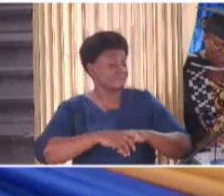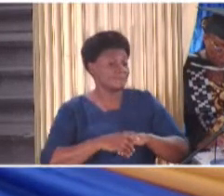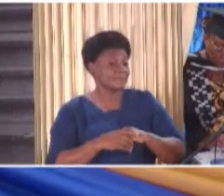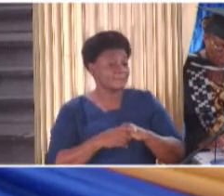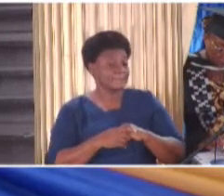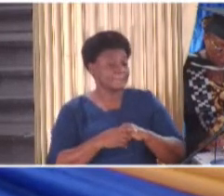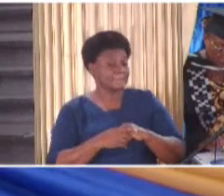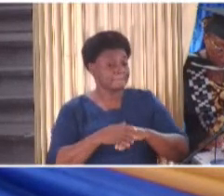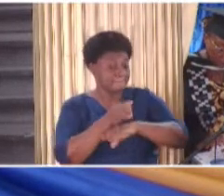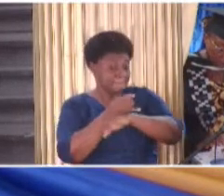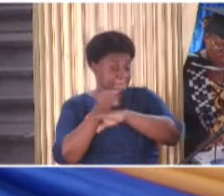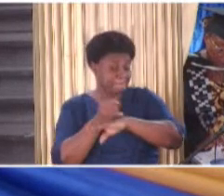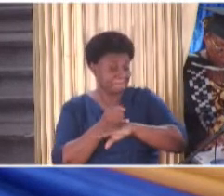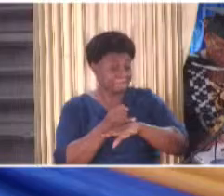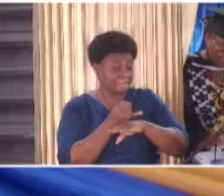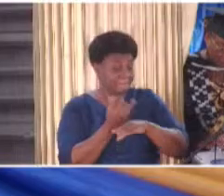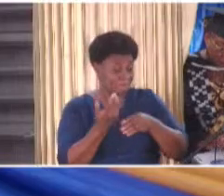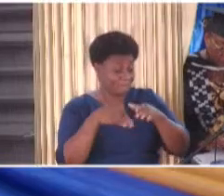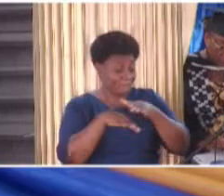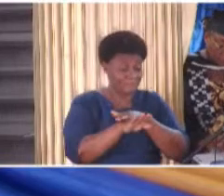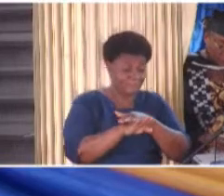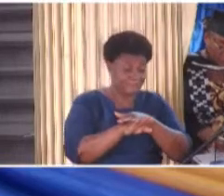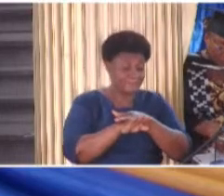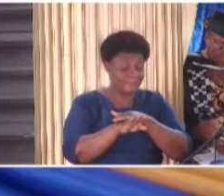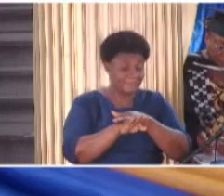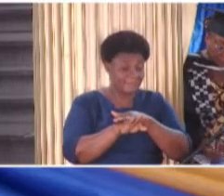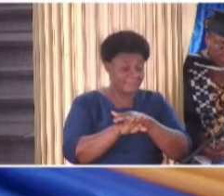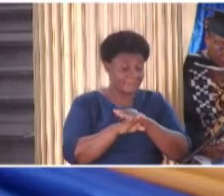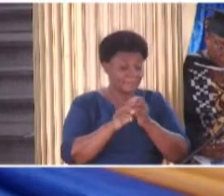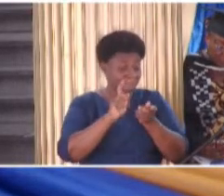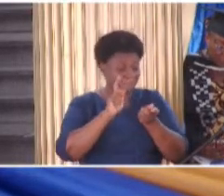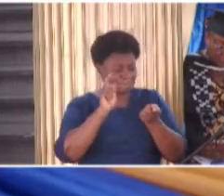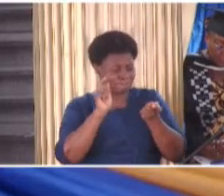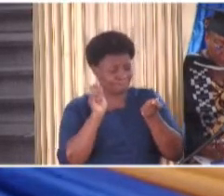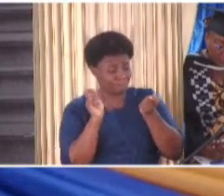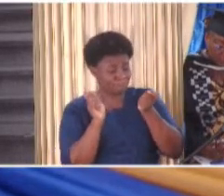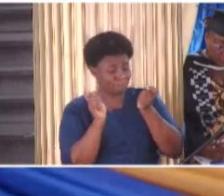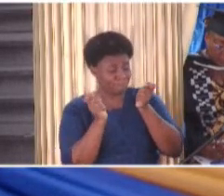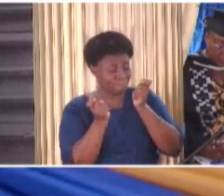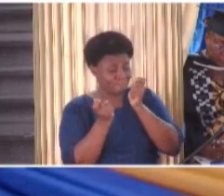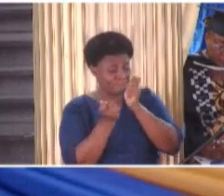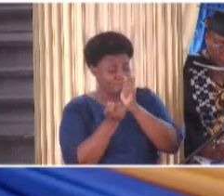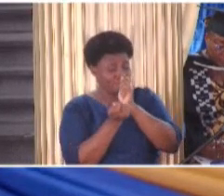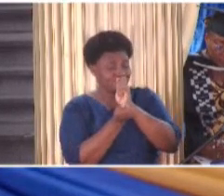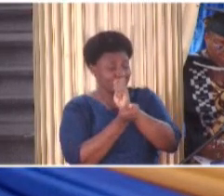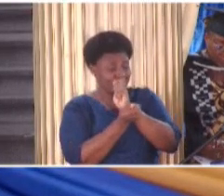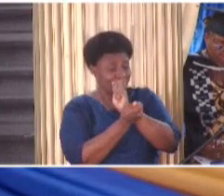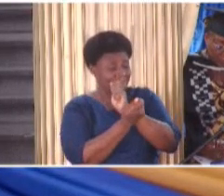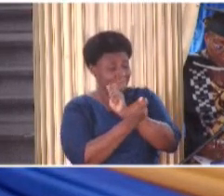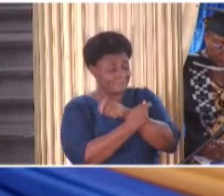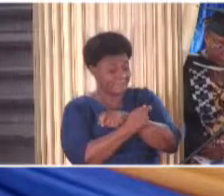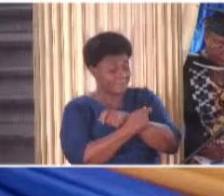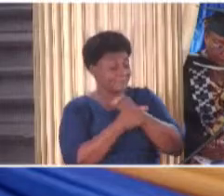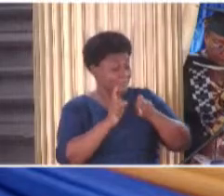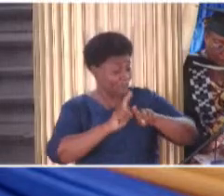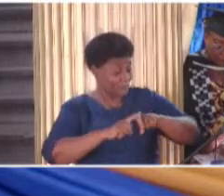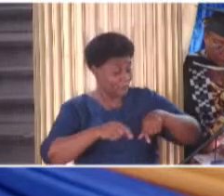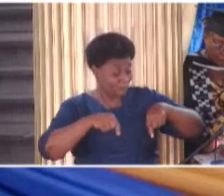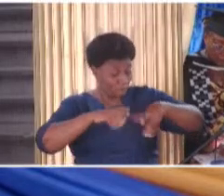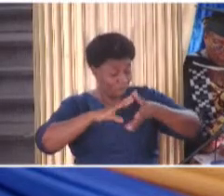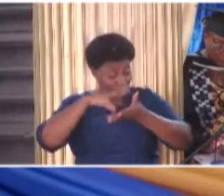The industries you are stepping into are evolving rapidly. What you have learned